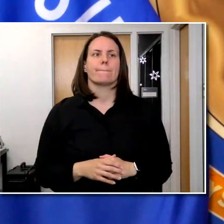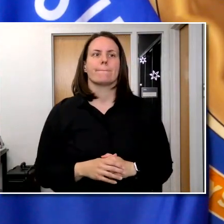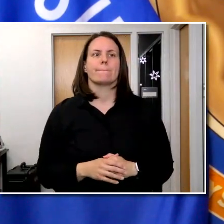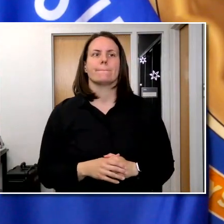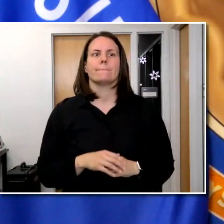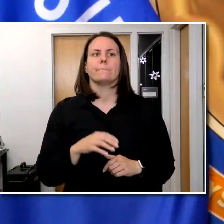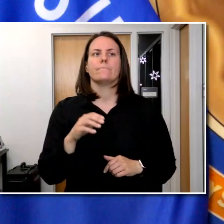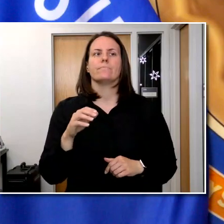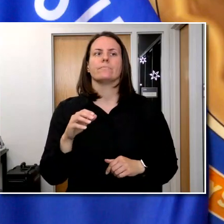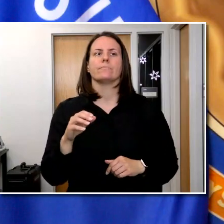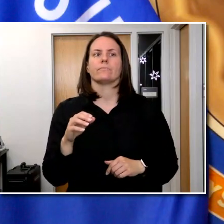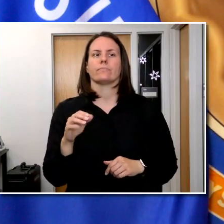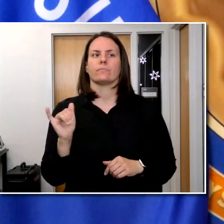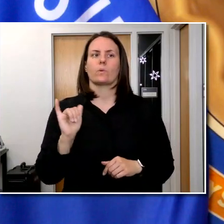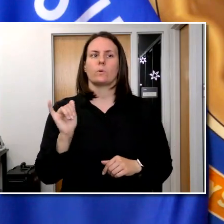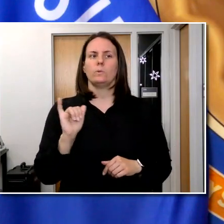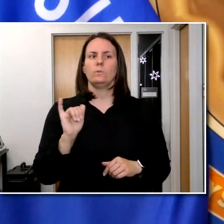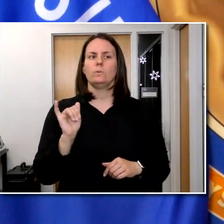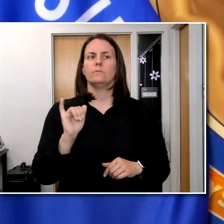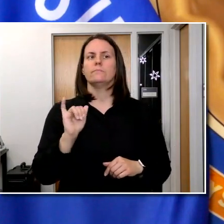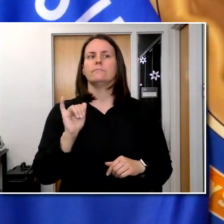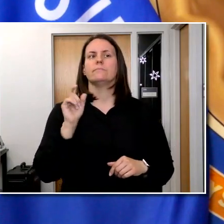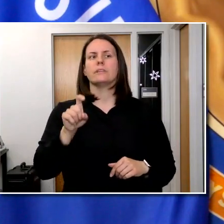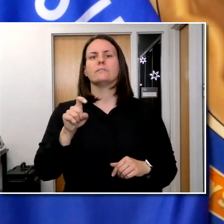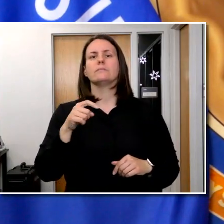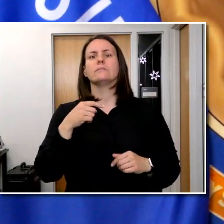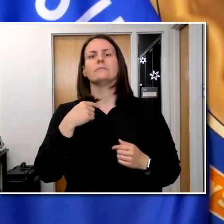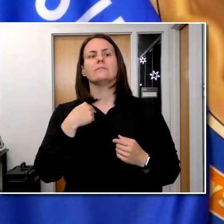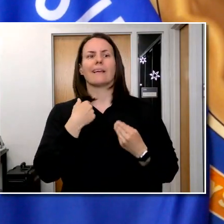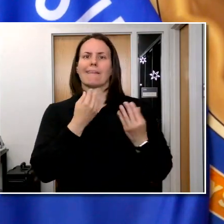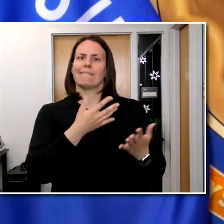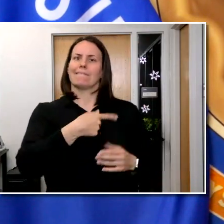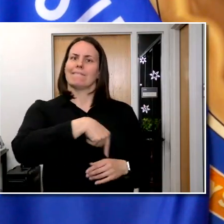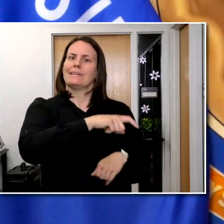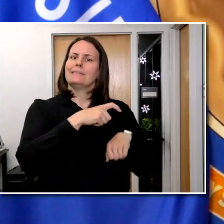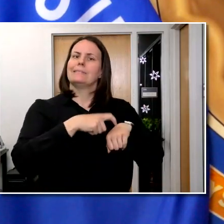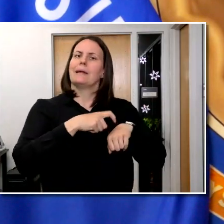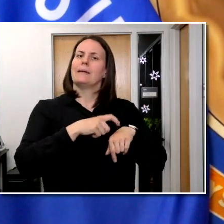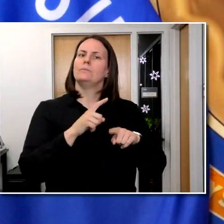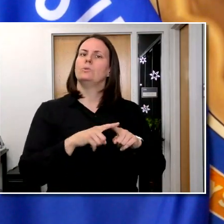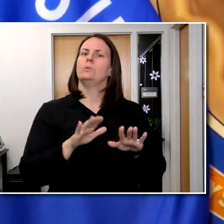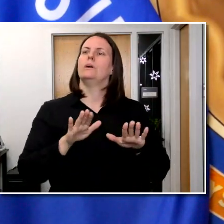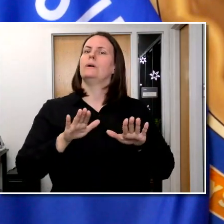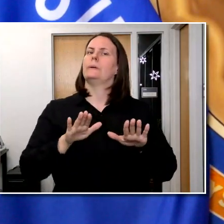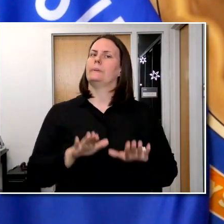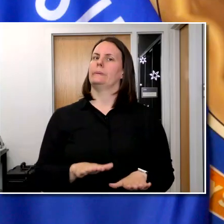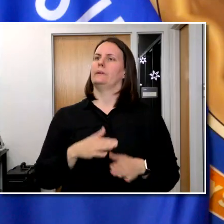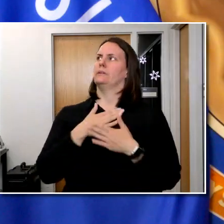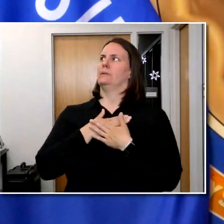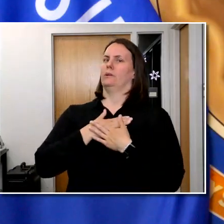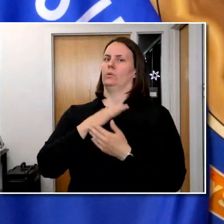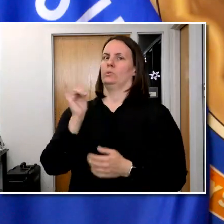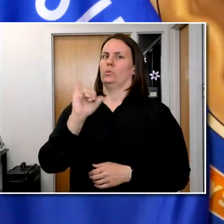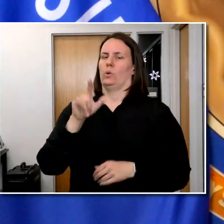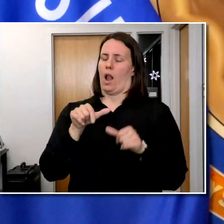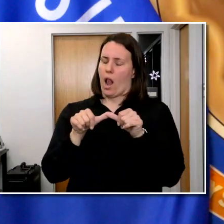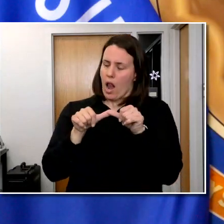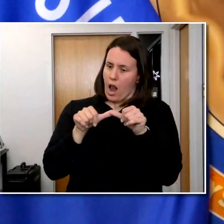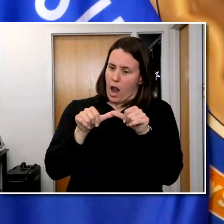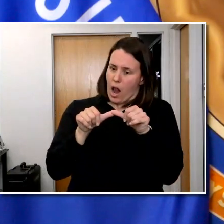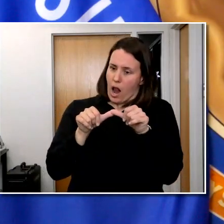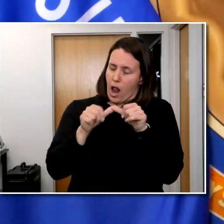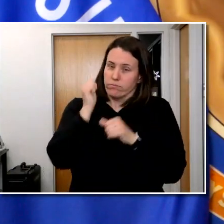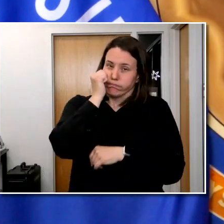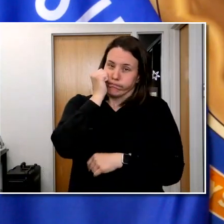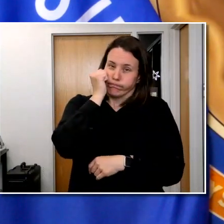rest days for these teams. So we won't probably have all 25 teams in action on any given day. They'll be in some period of